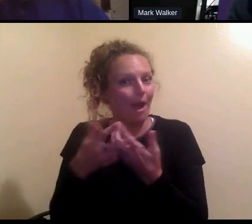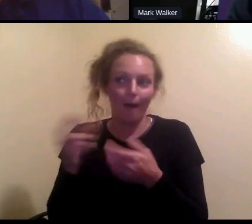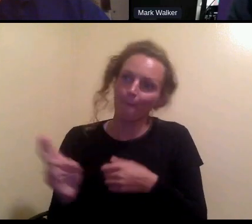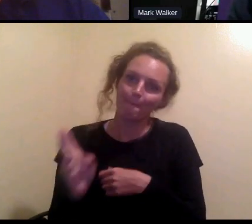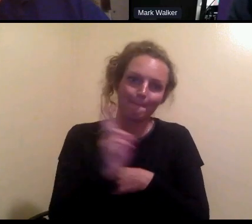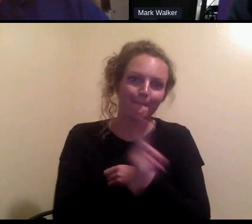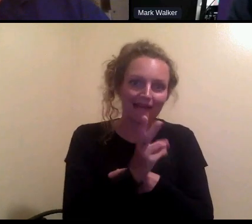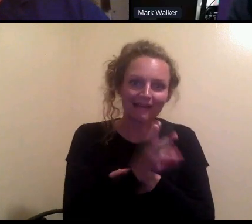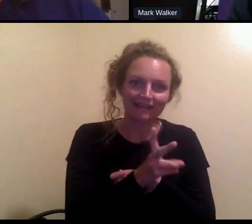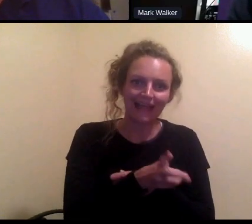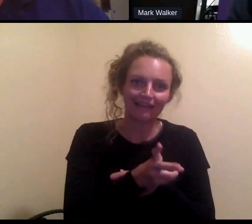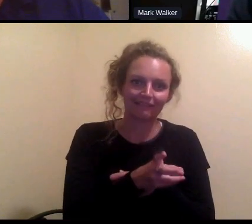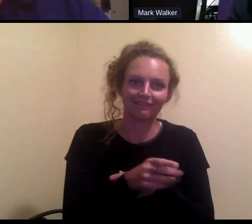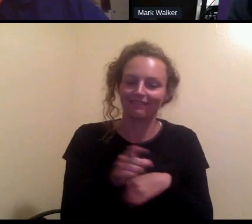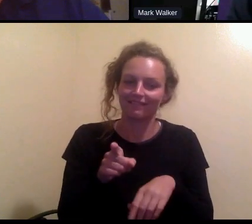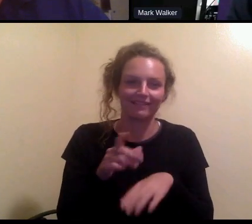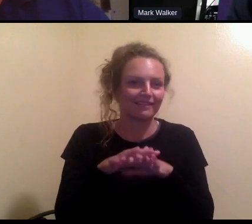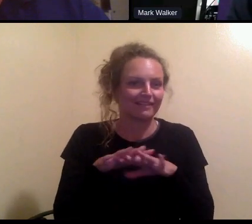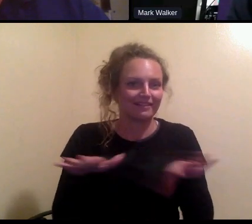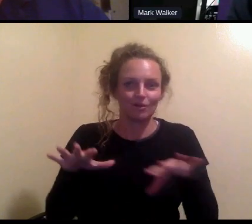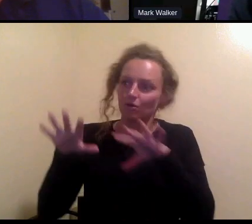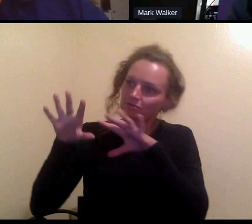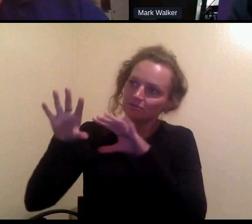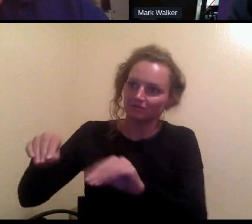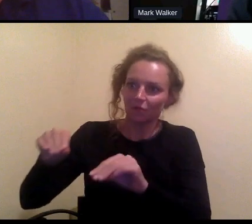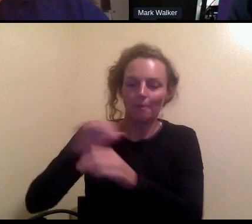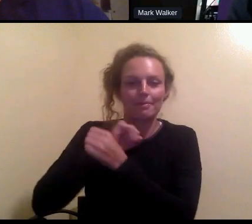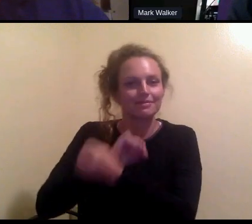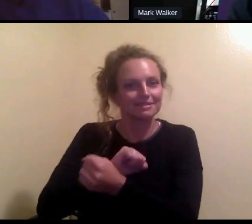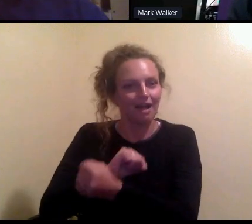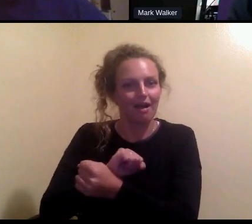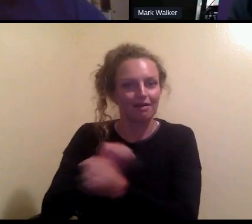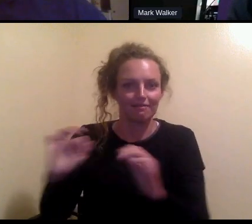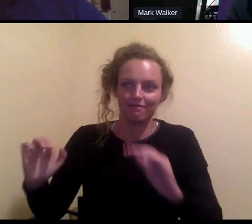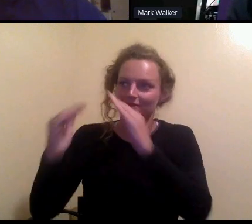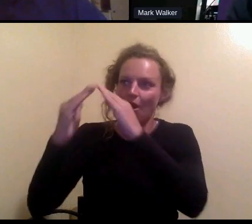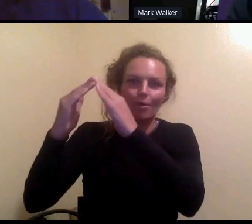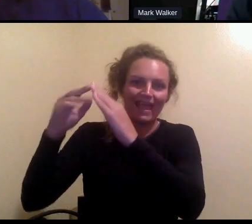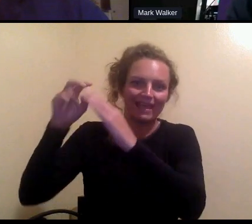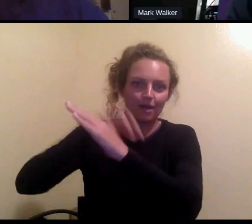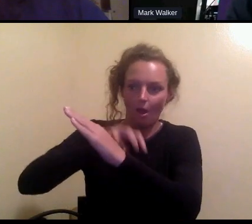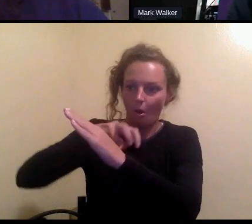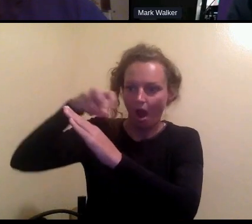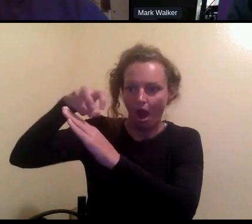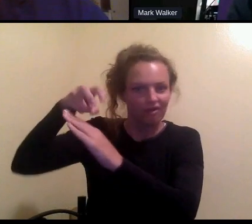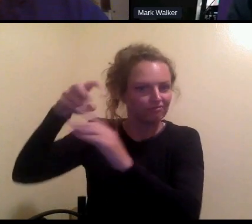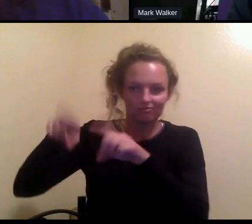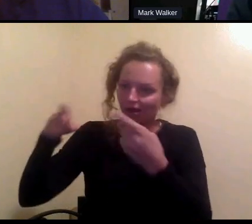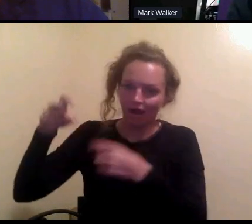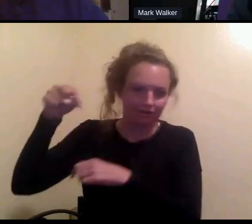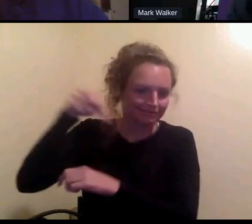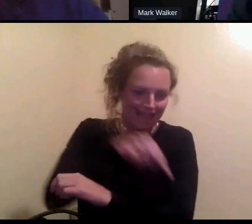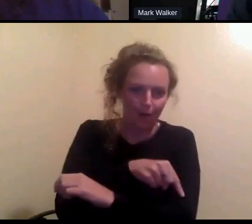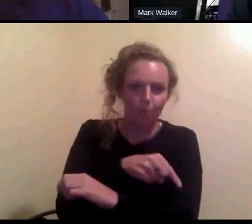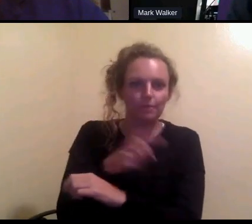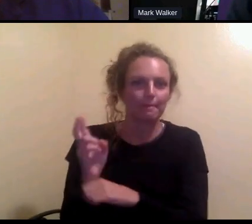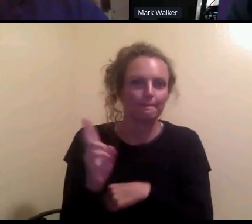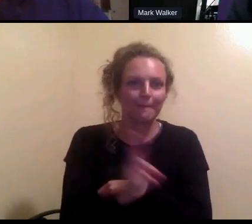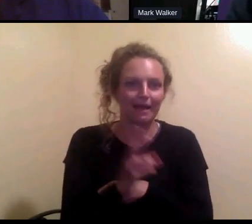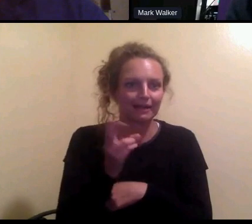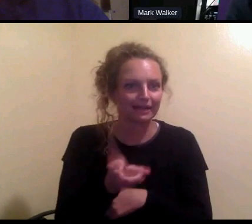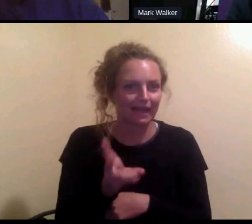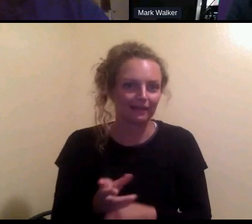new opportunity that comes along tends to put up a new barrier for some people with some disabilities. So if you think about